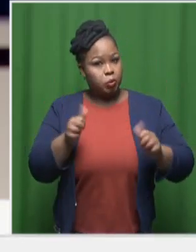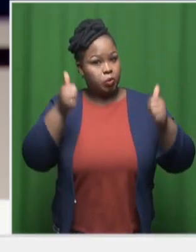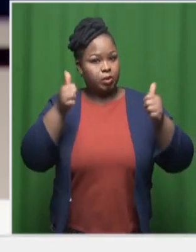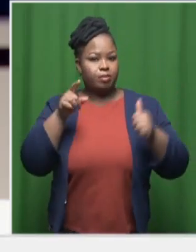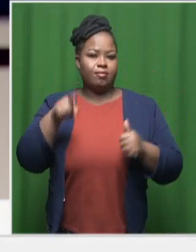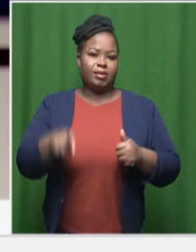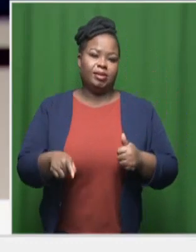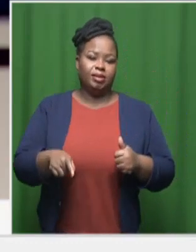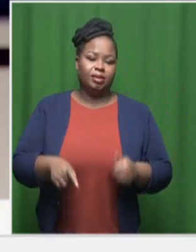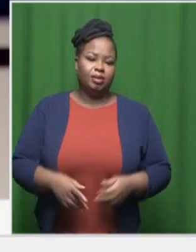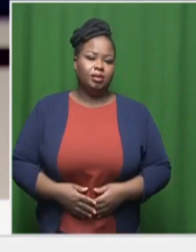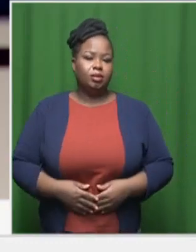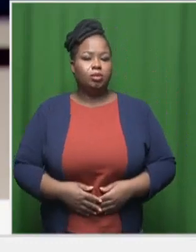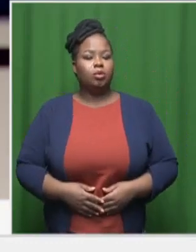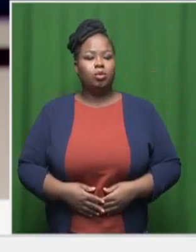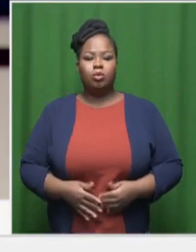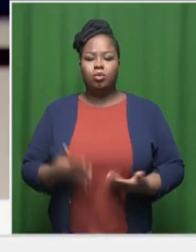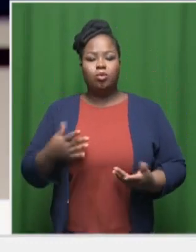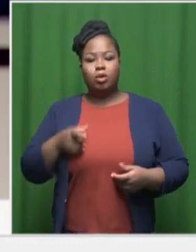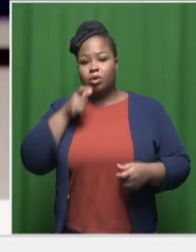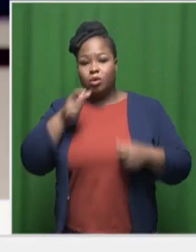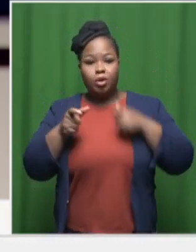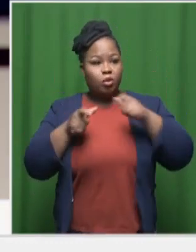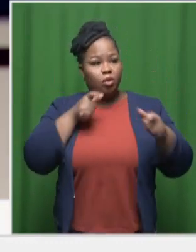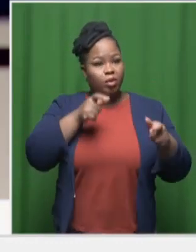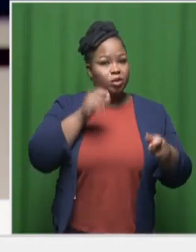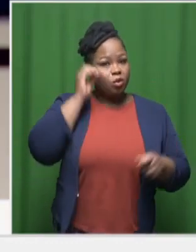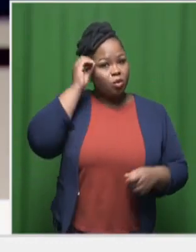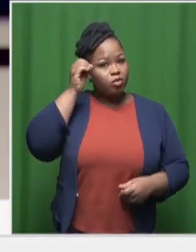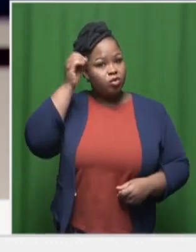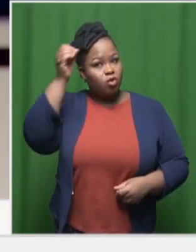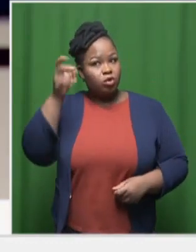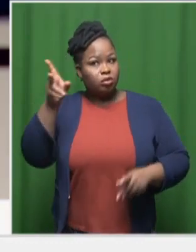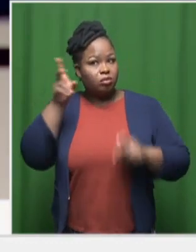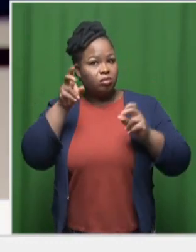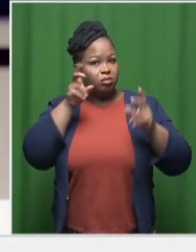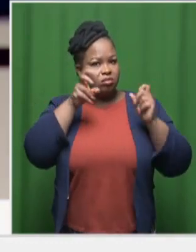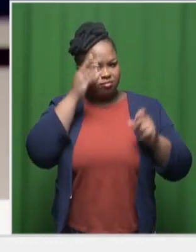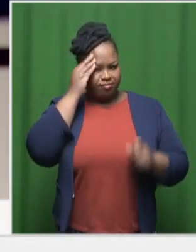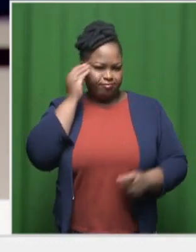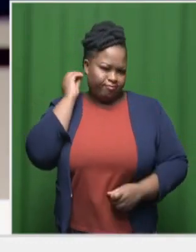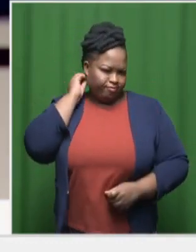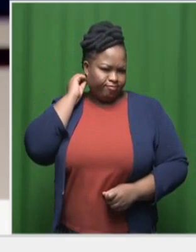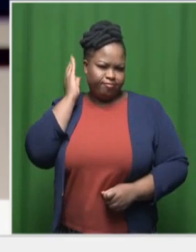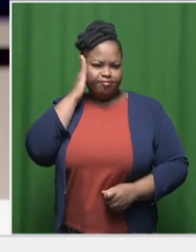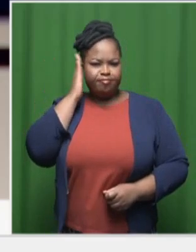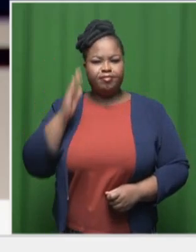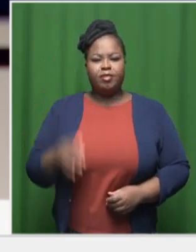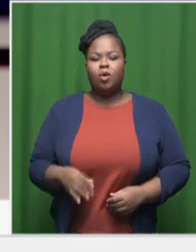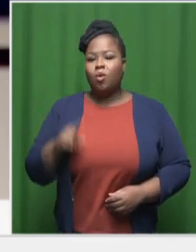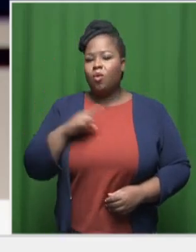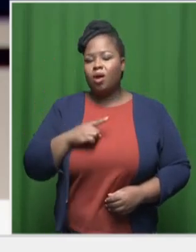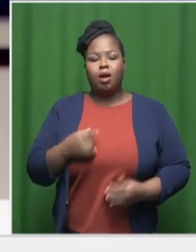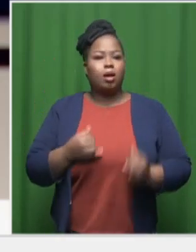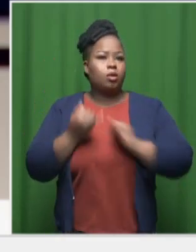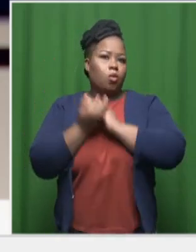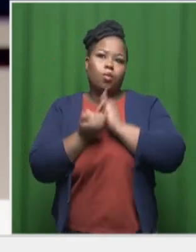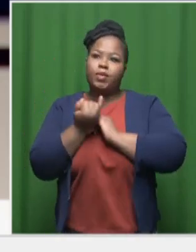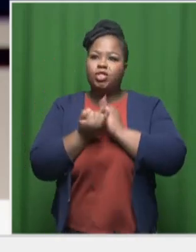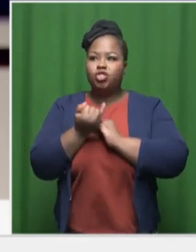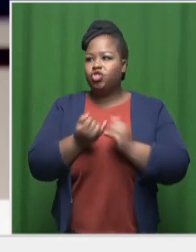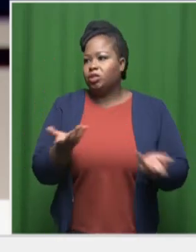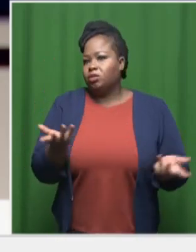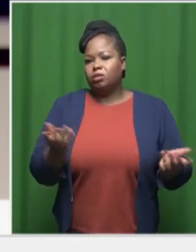to take into account inputs and opinions, because it's a very contested area. Everybody